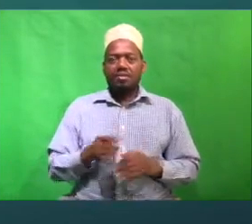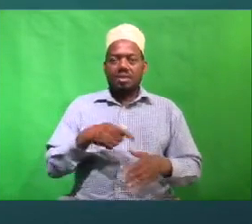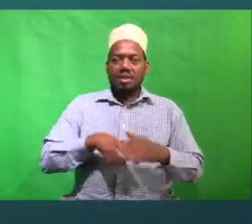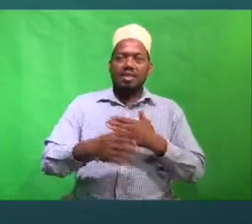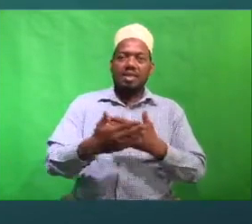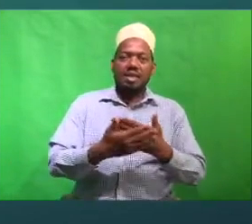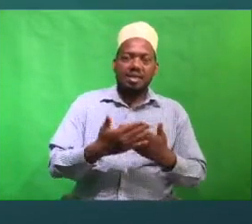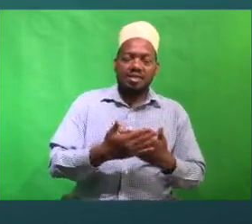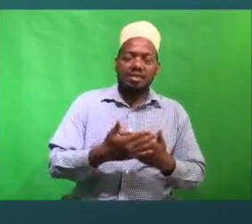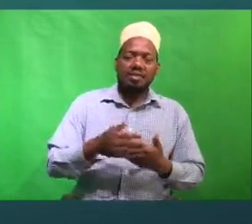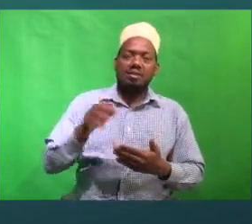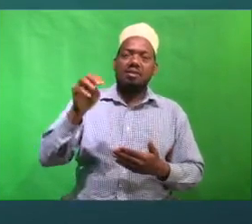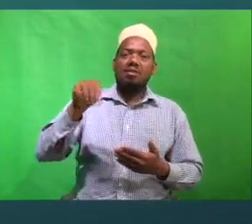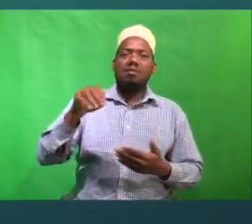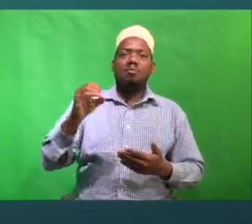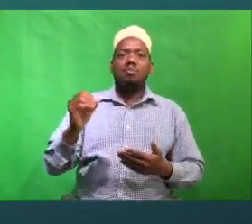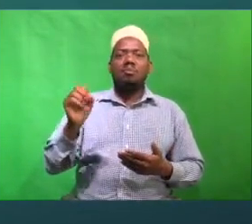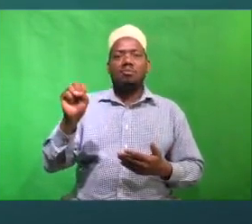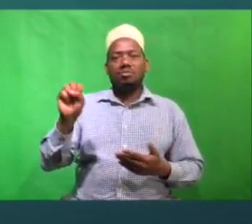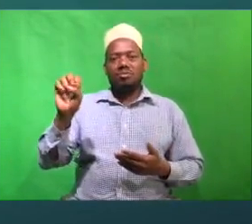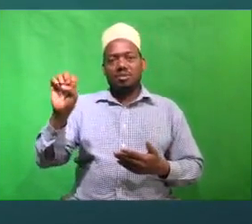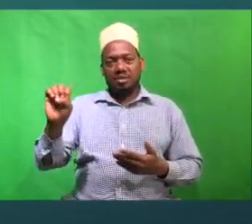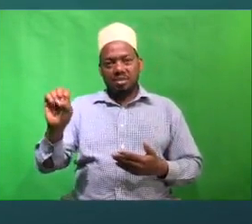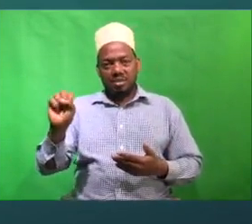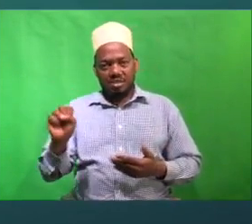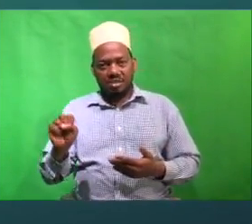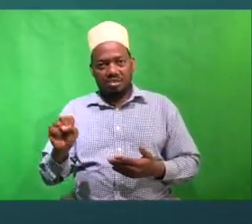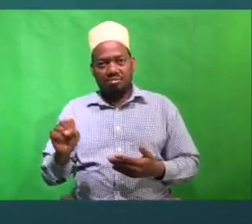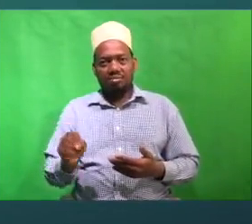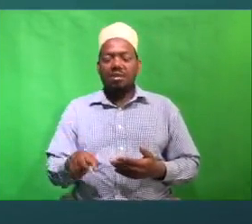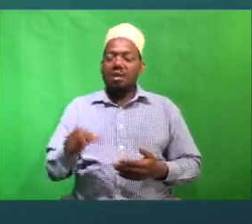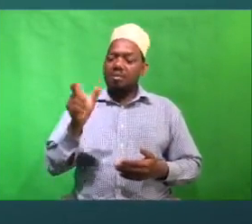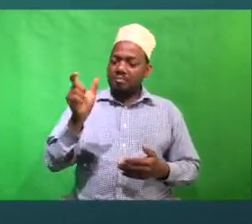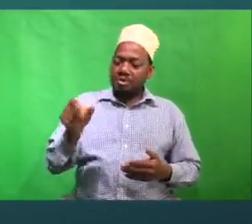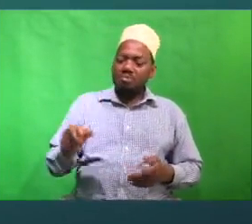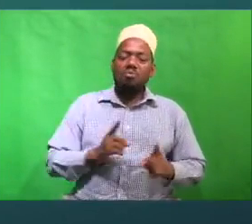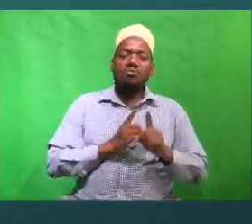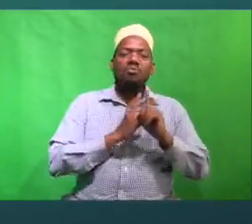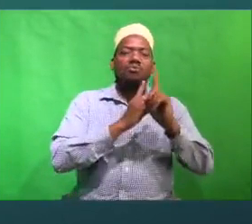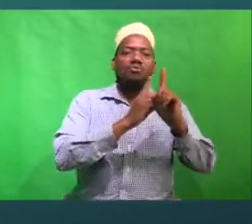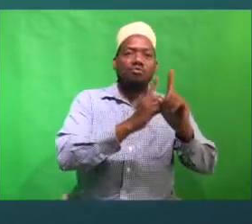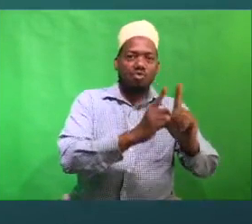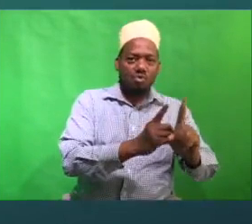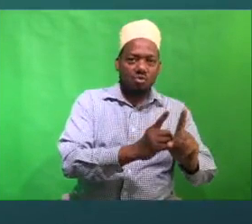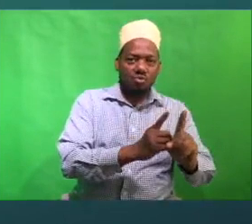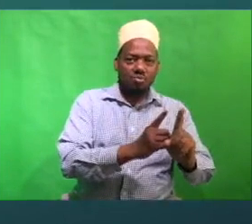country. Moses, people follow